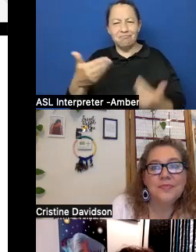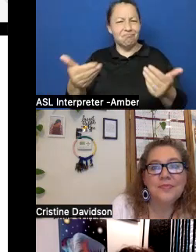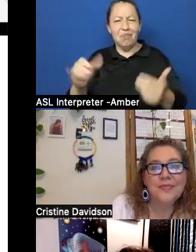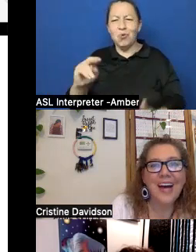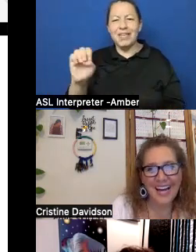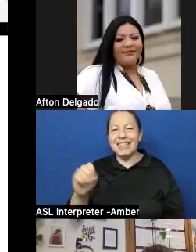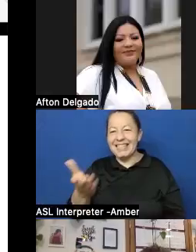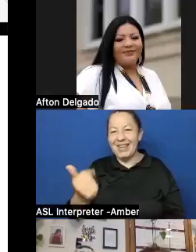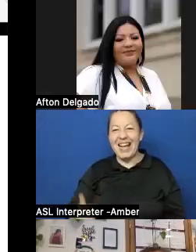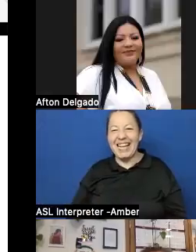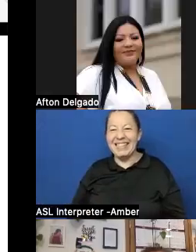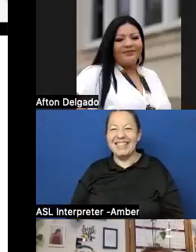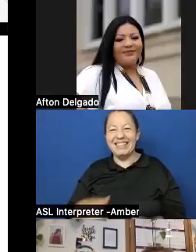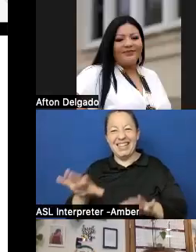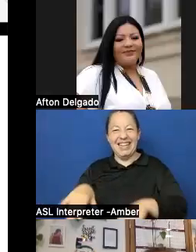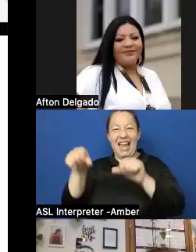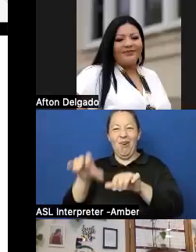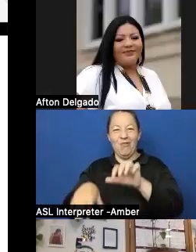the chat.